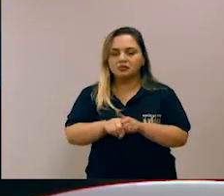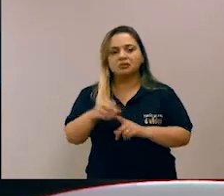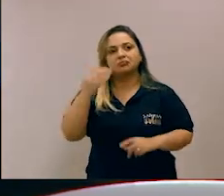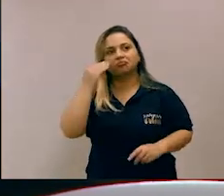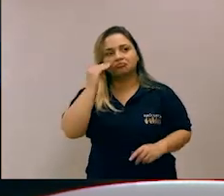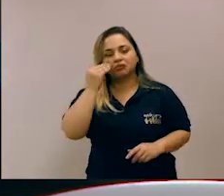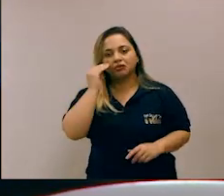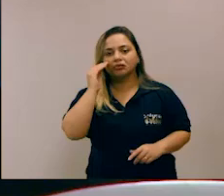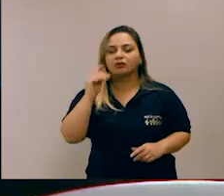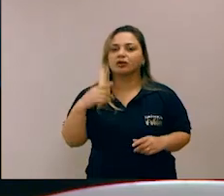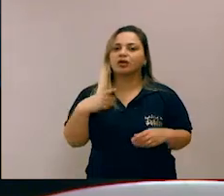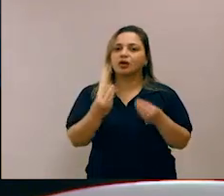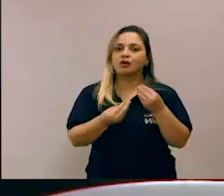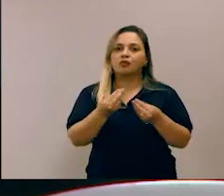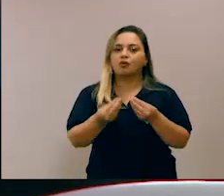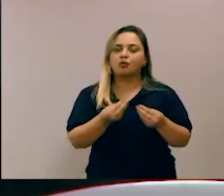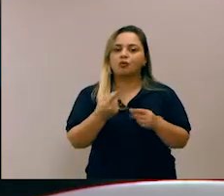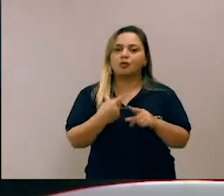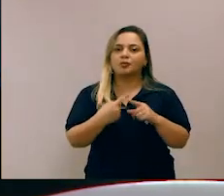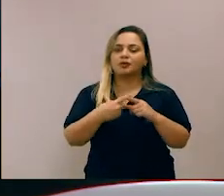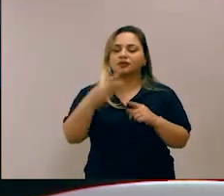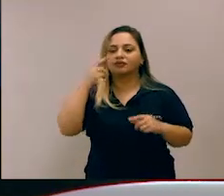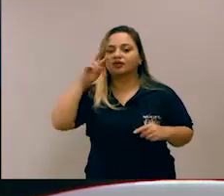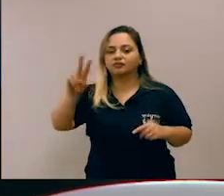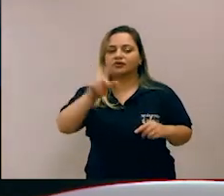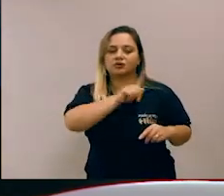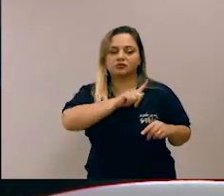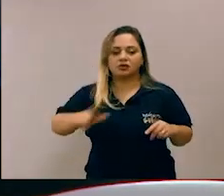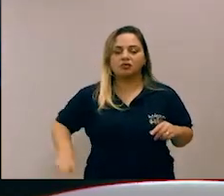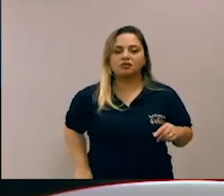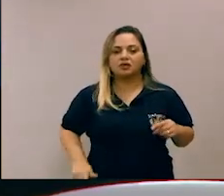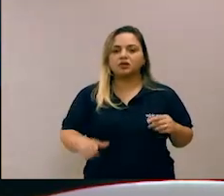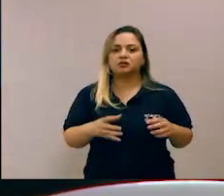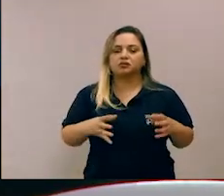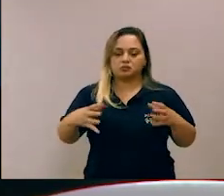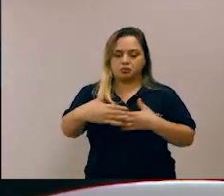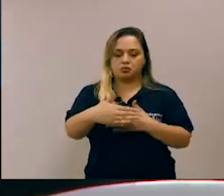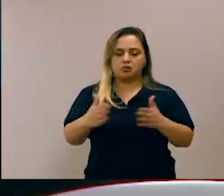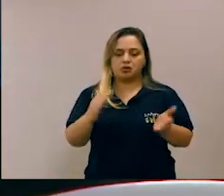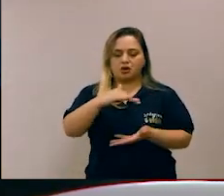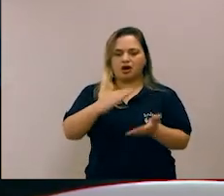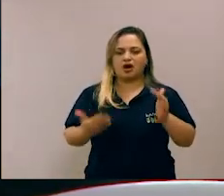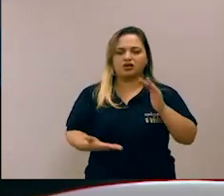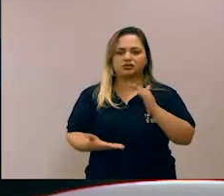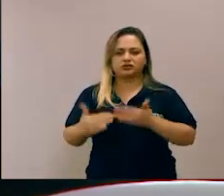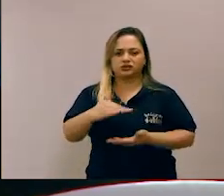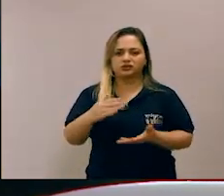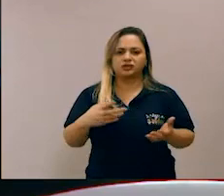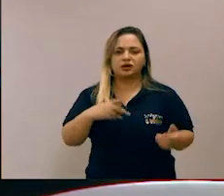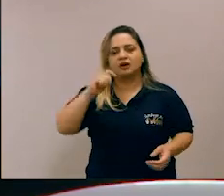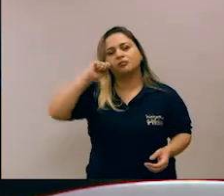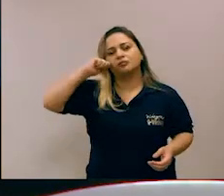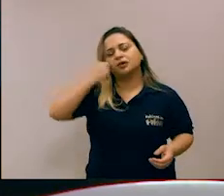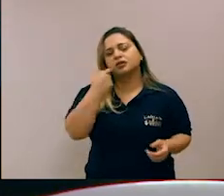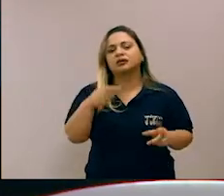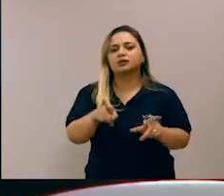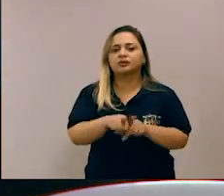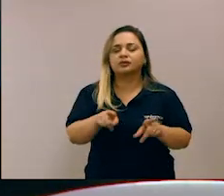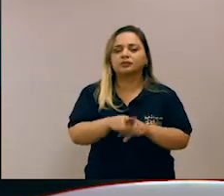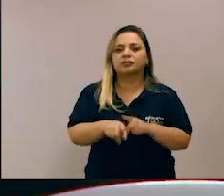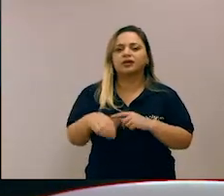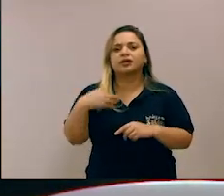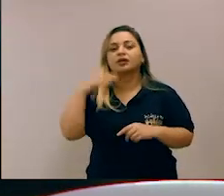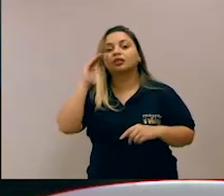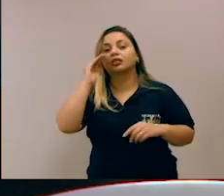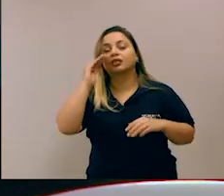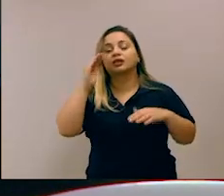algorithms that are understandable to the population, for them to understand that they are not governed by black boxes, but in fact